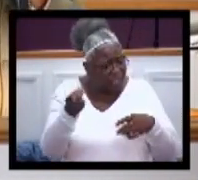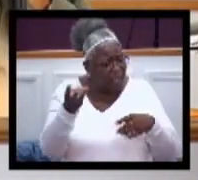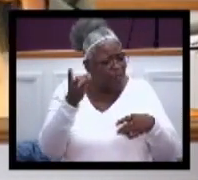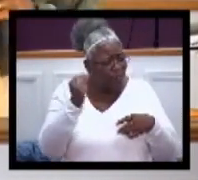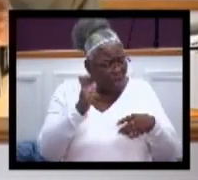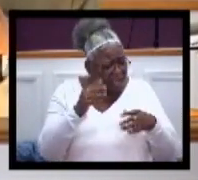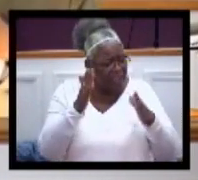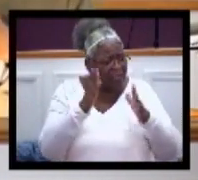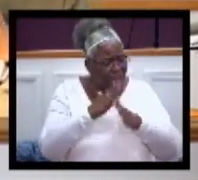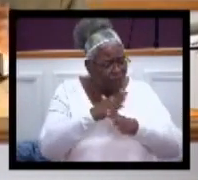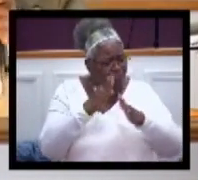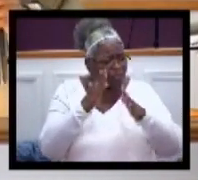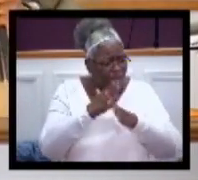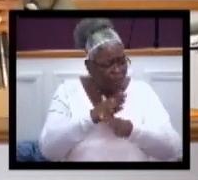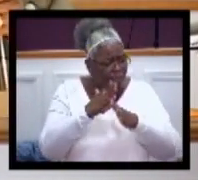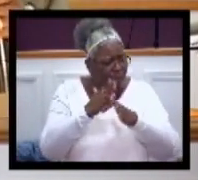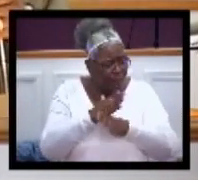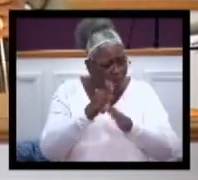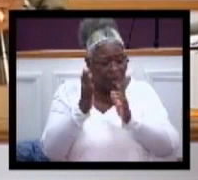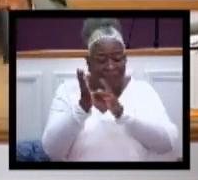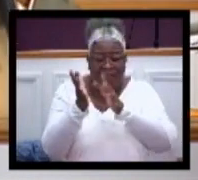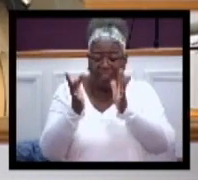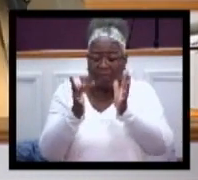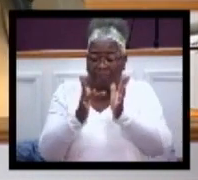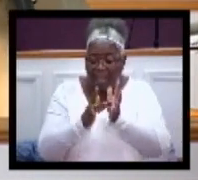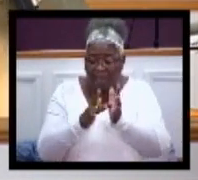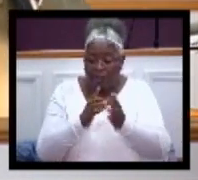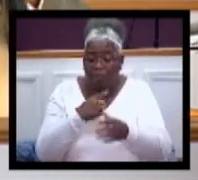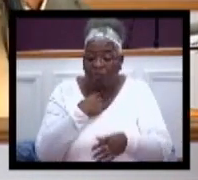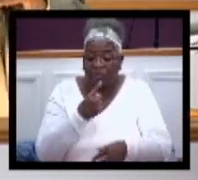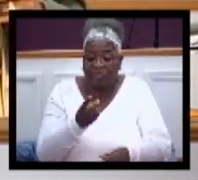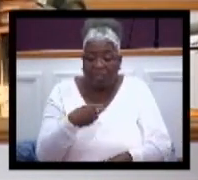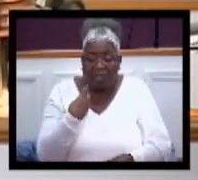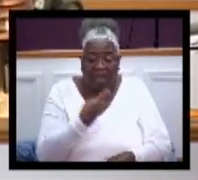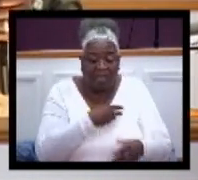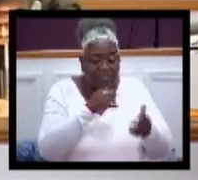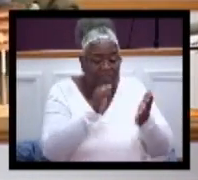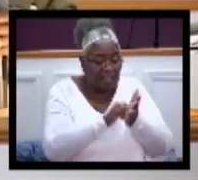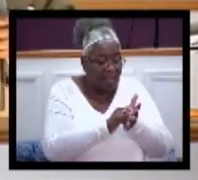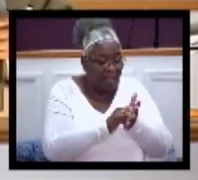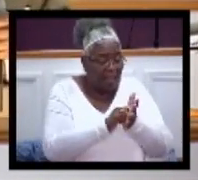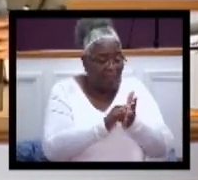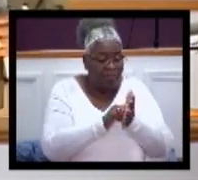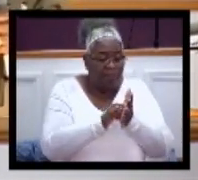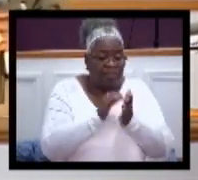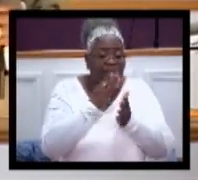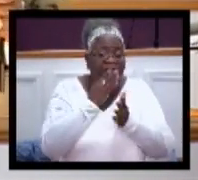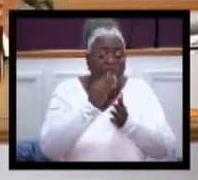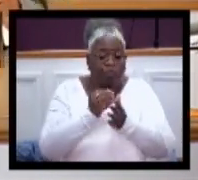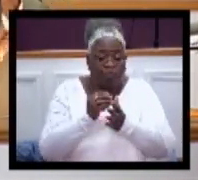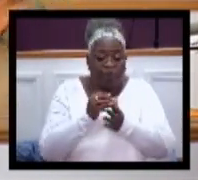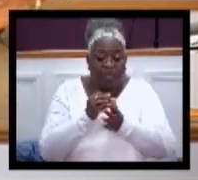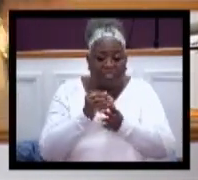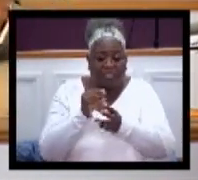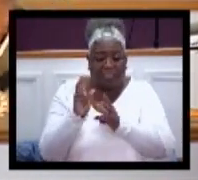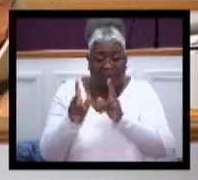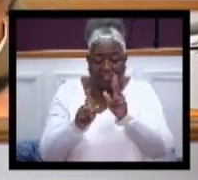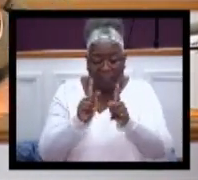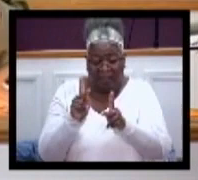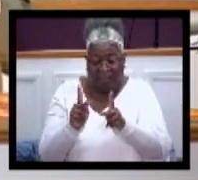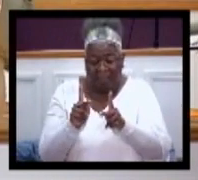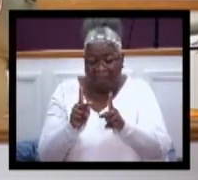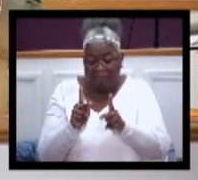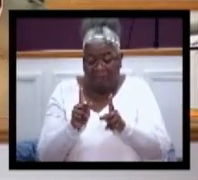in trouble. The Bible tells us that the Jewish historian, he goes